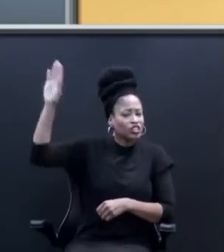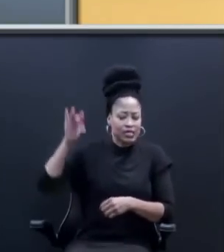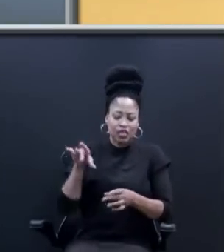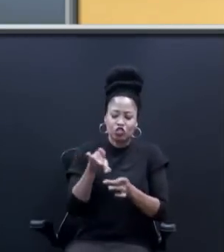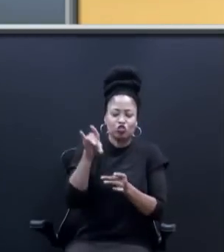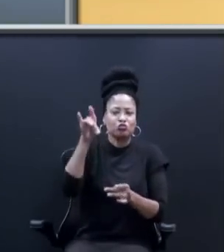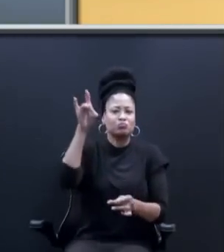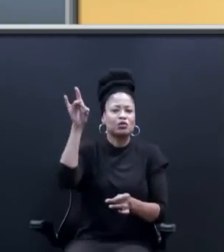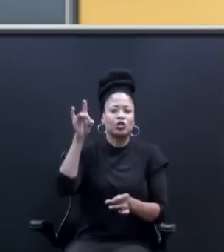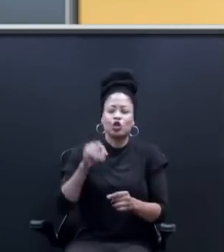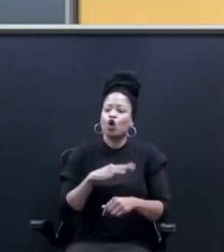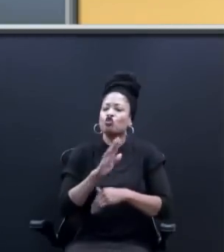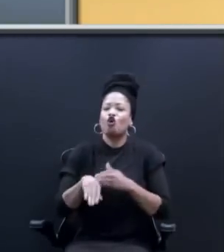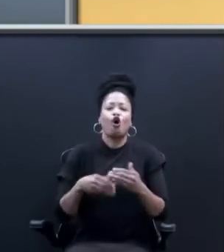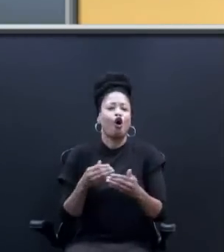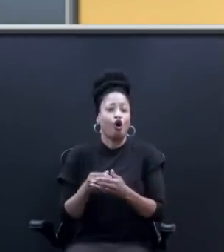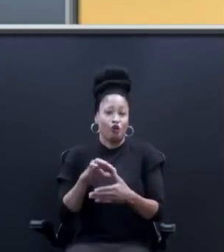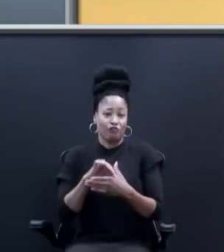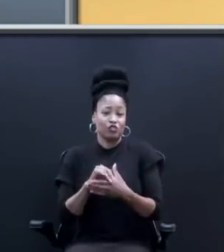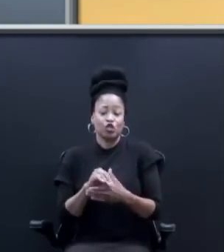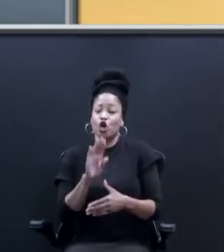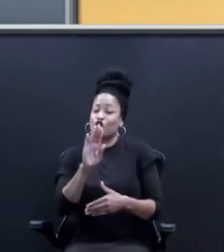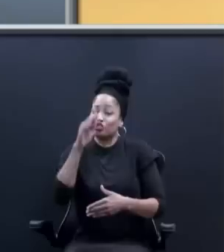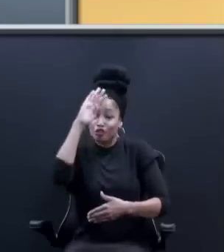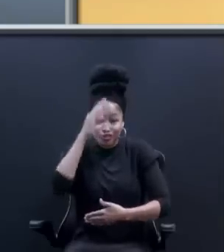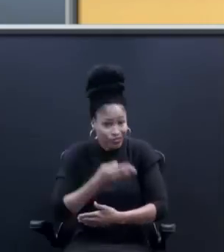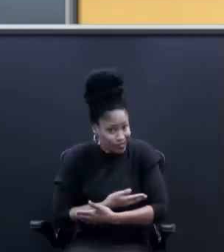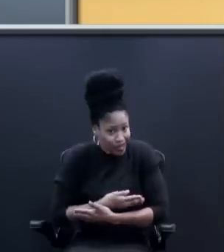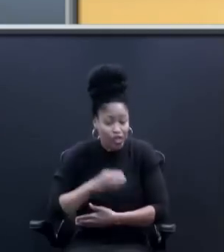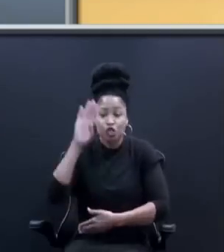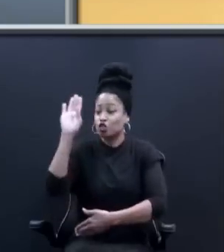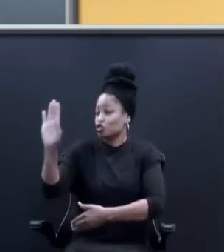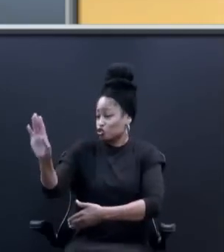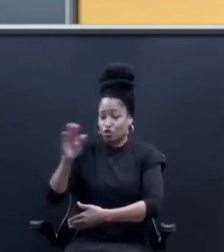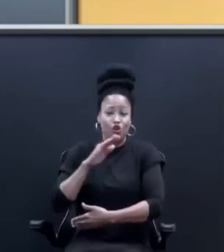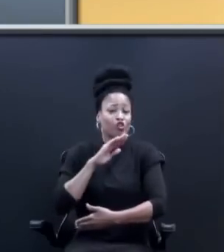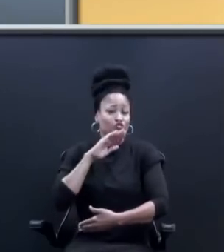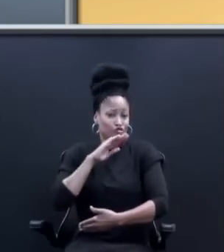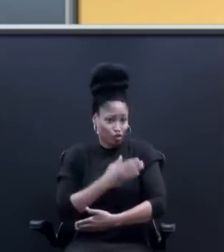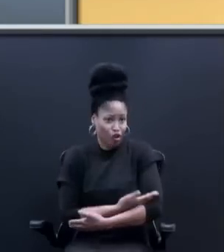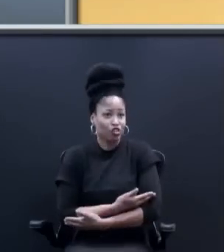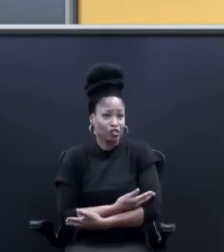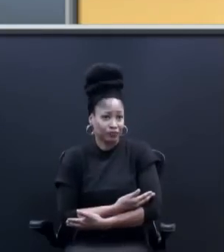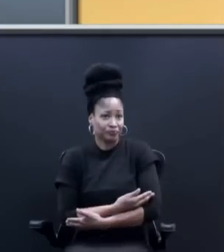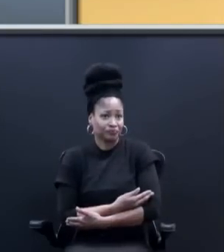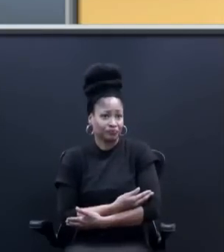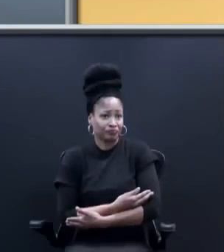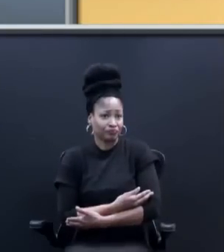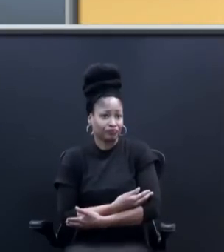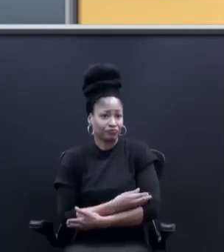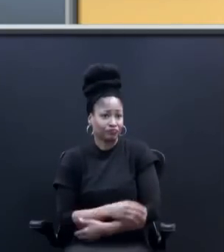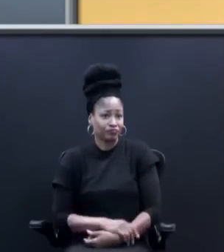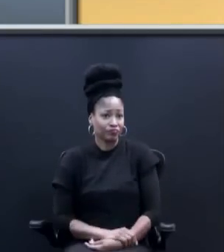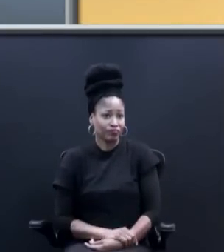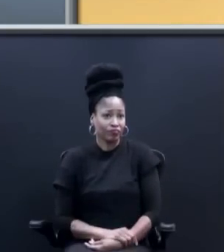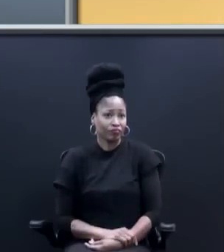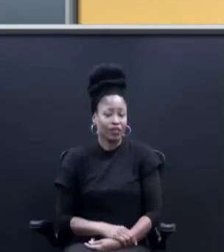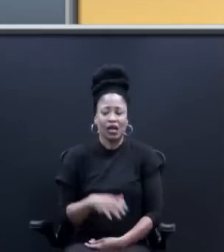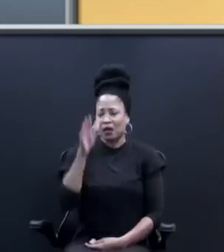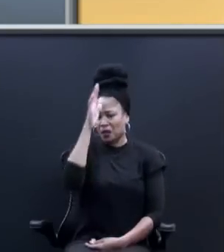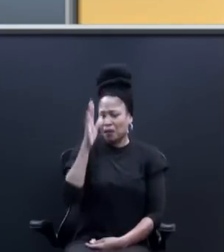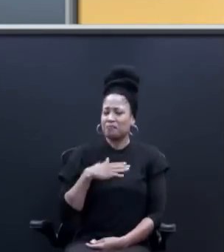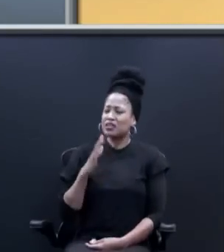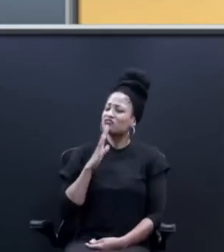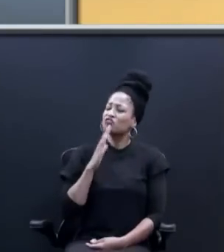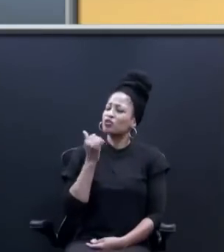even your sons and daughters. That's when women call, brother, boy, somebody's guy's talking, they wrong, should I correct him? I said, why you